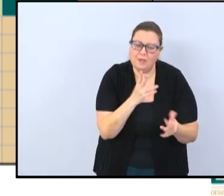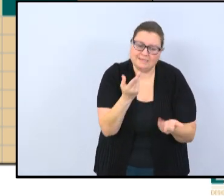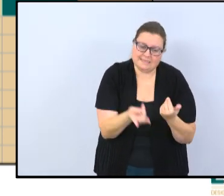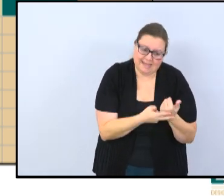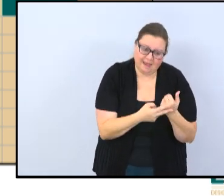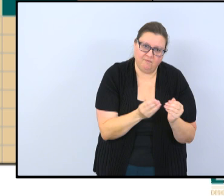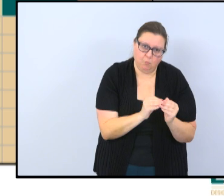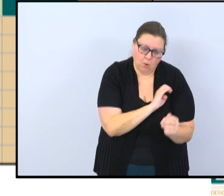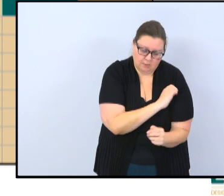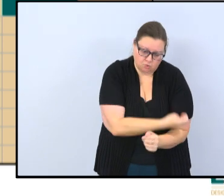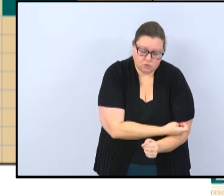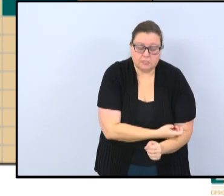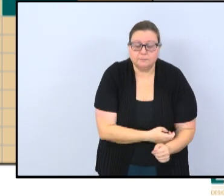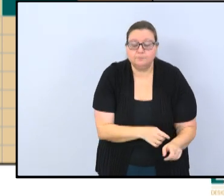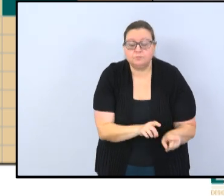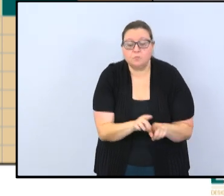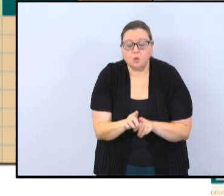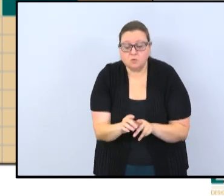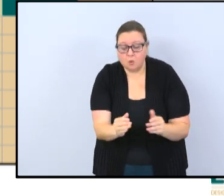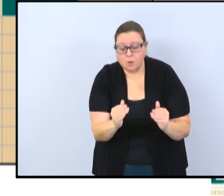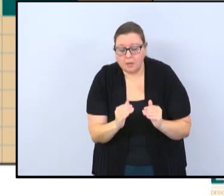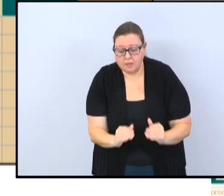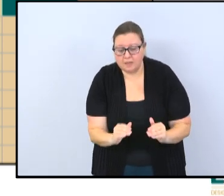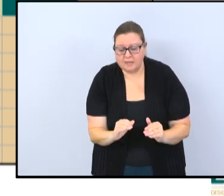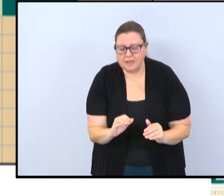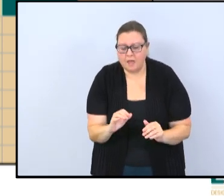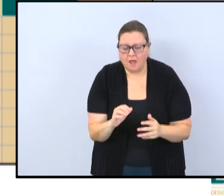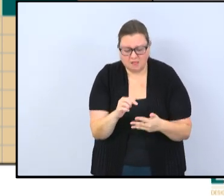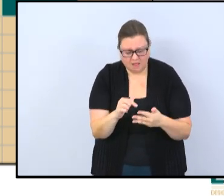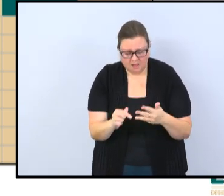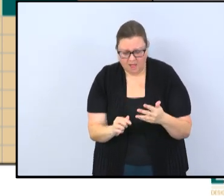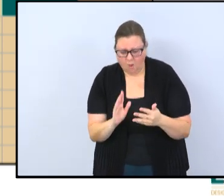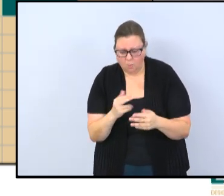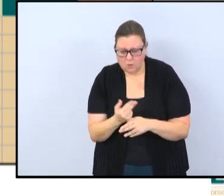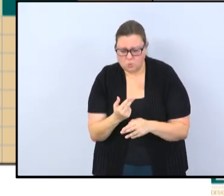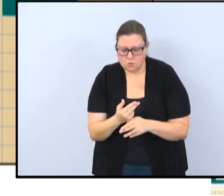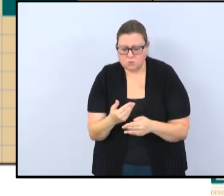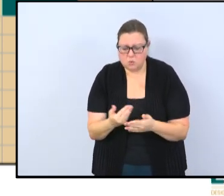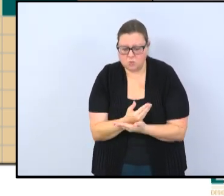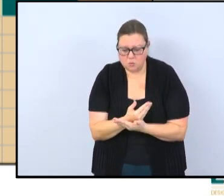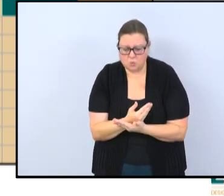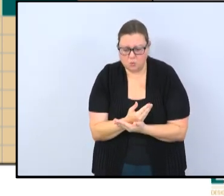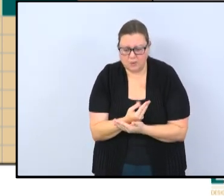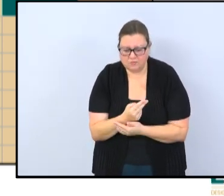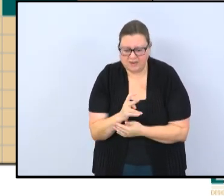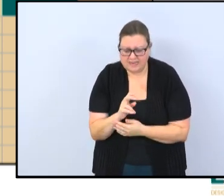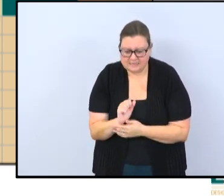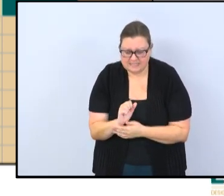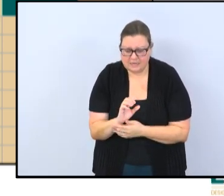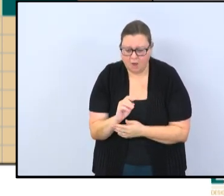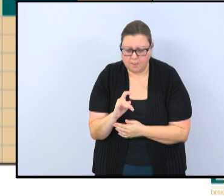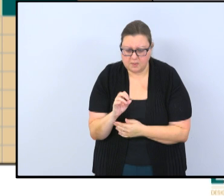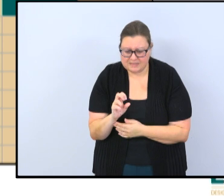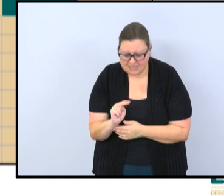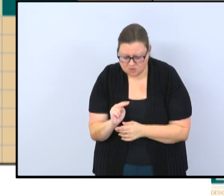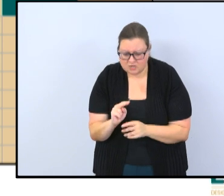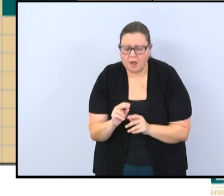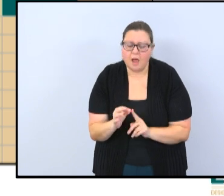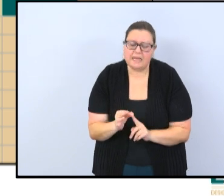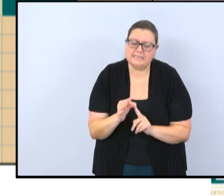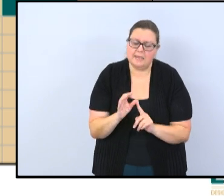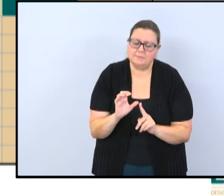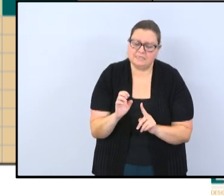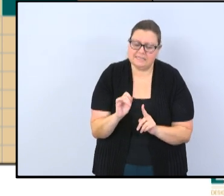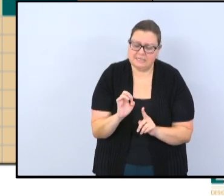newer one, with the exception of Cesar Chavez. We did invest money and we